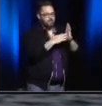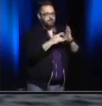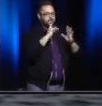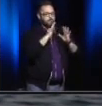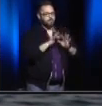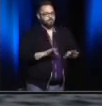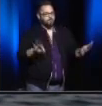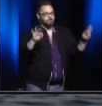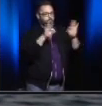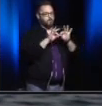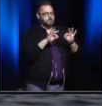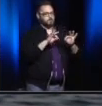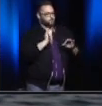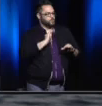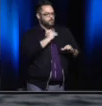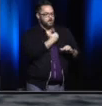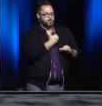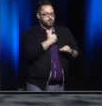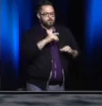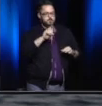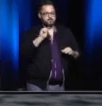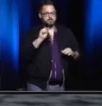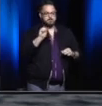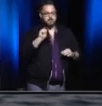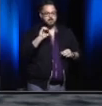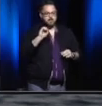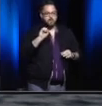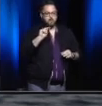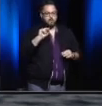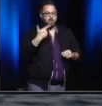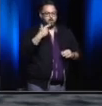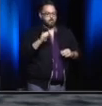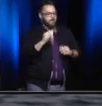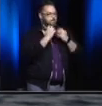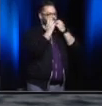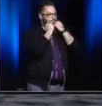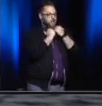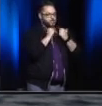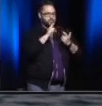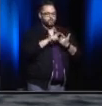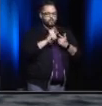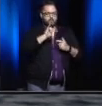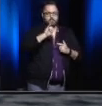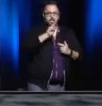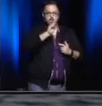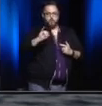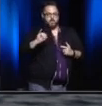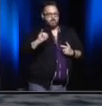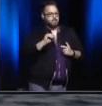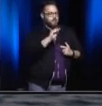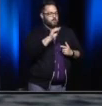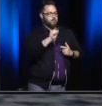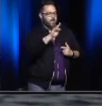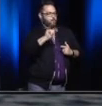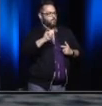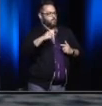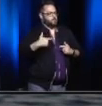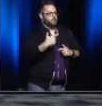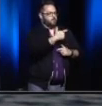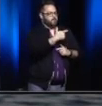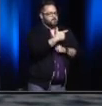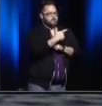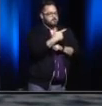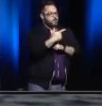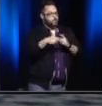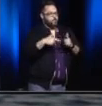Māui, the North Island, and this is the home for the Māui dolphin. The loss of Māui dolphin is greatly